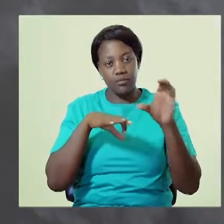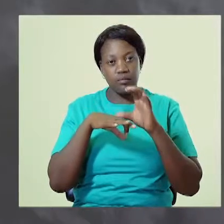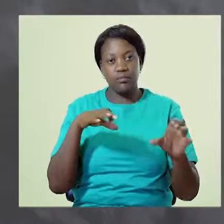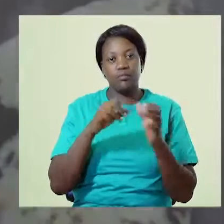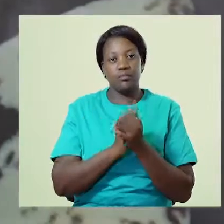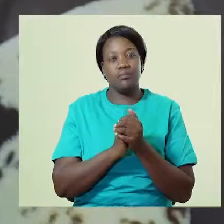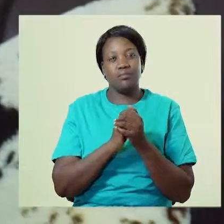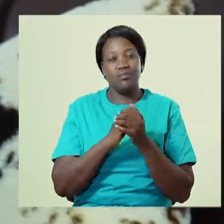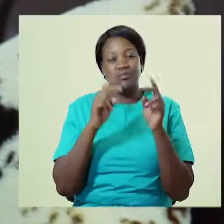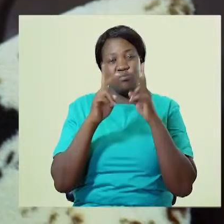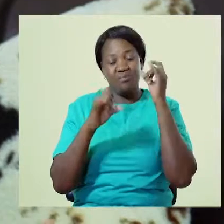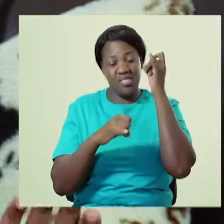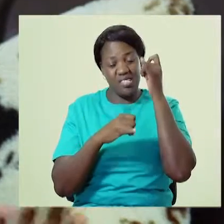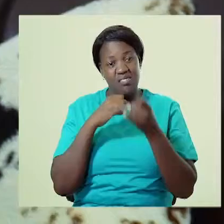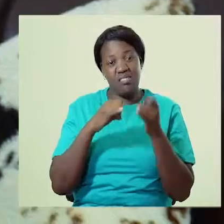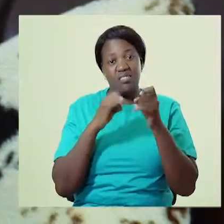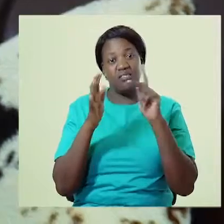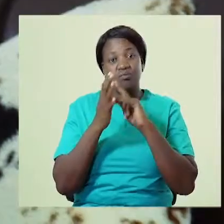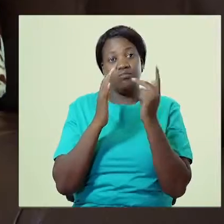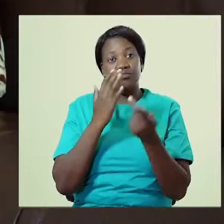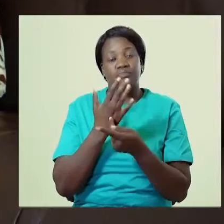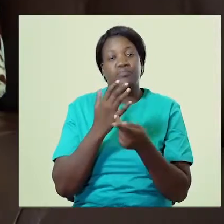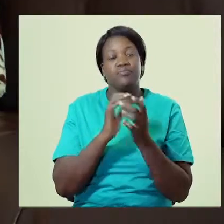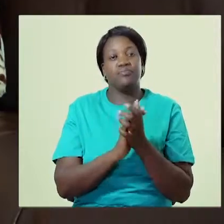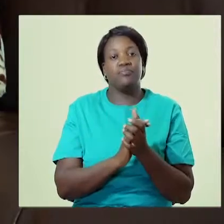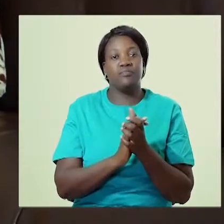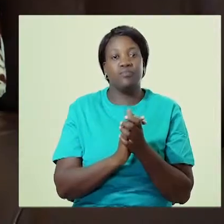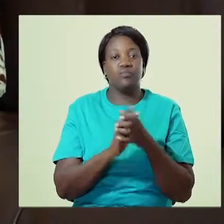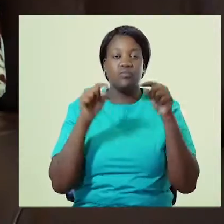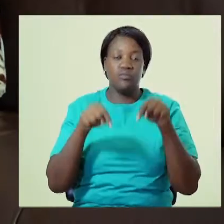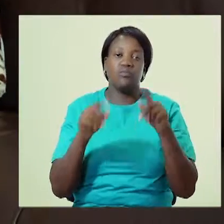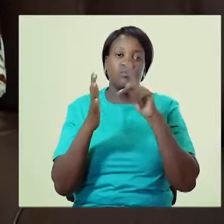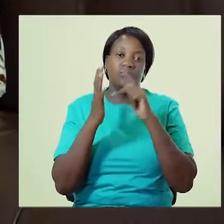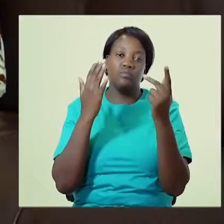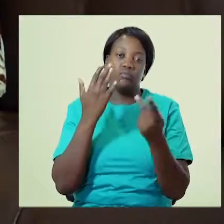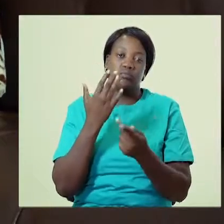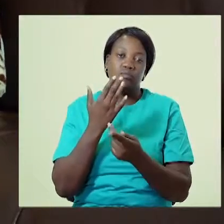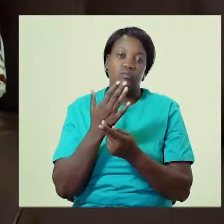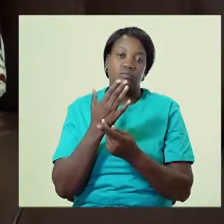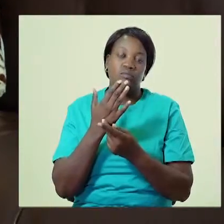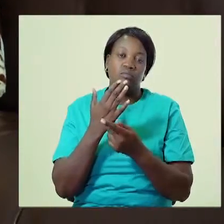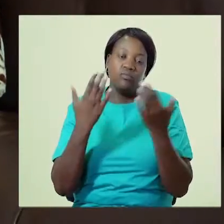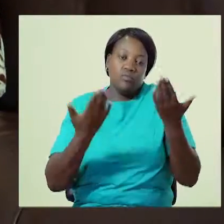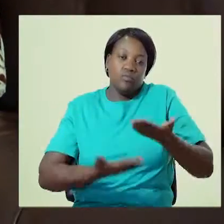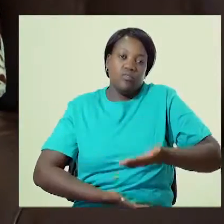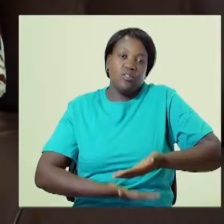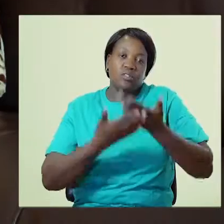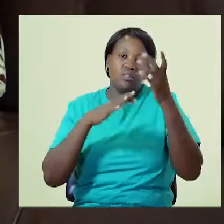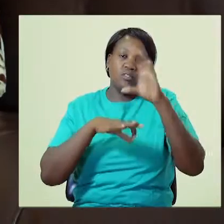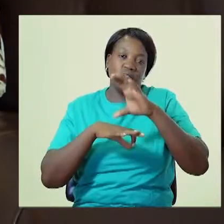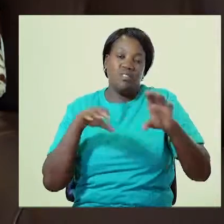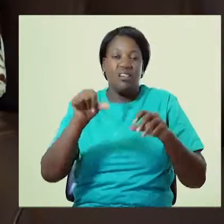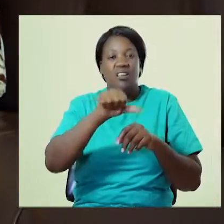is also our very last program in the series. In this program, we aim to assist Namcol and